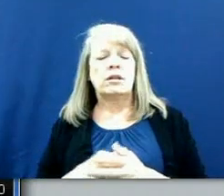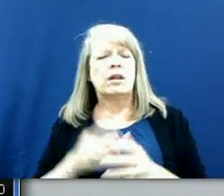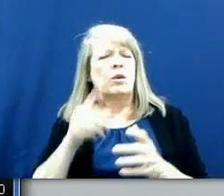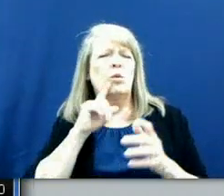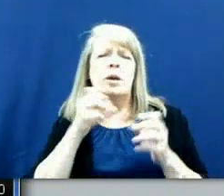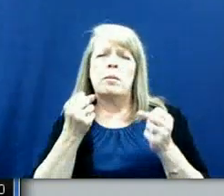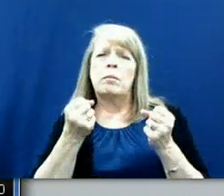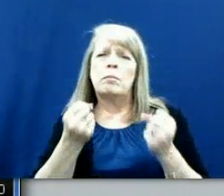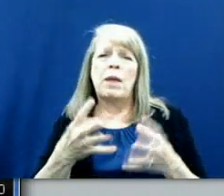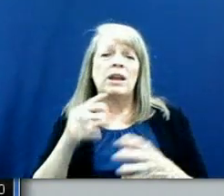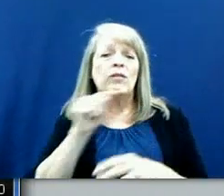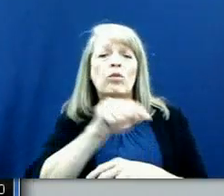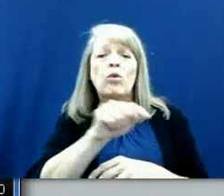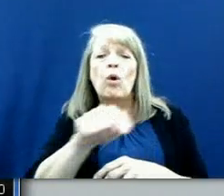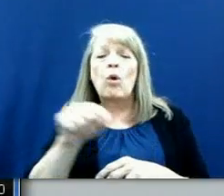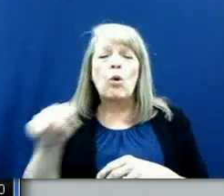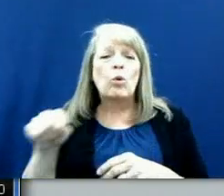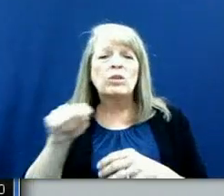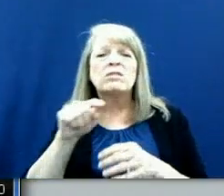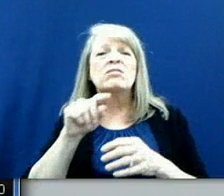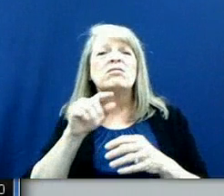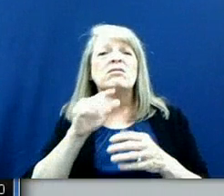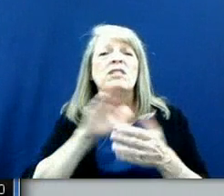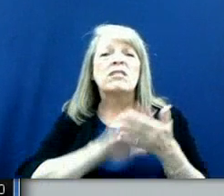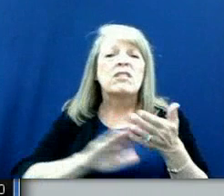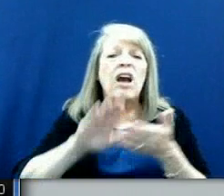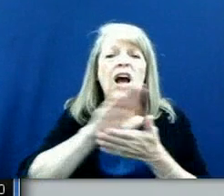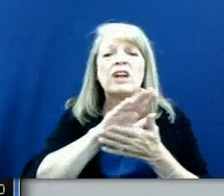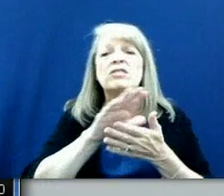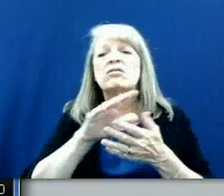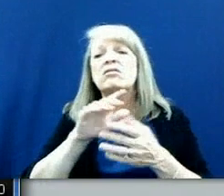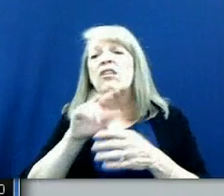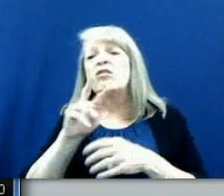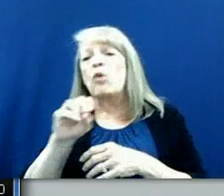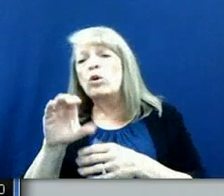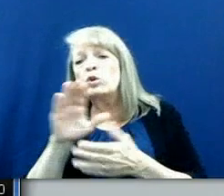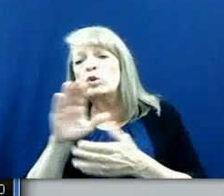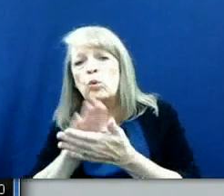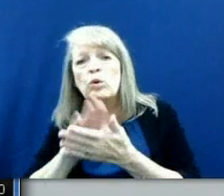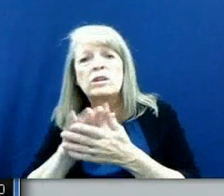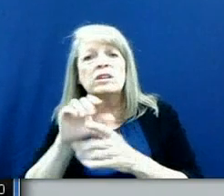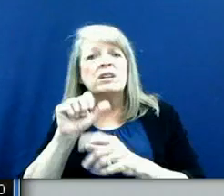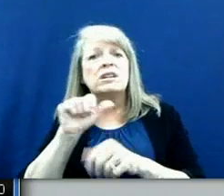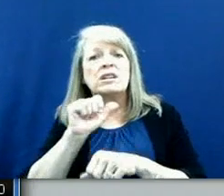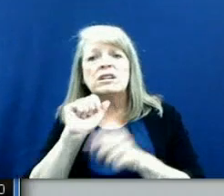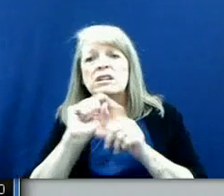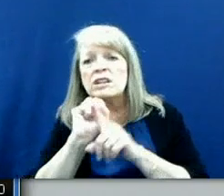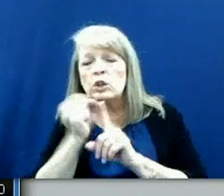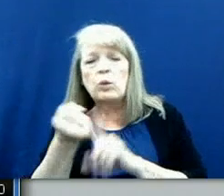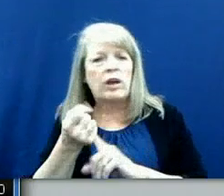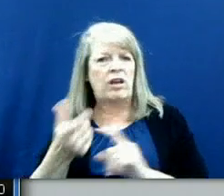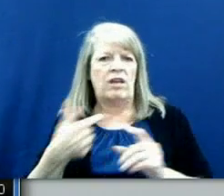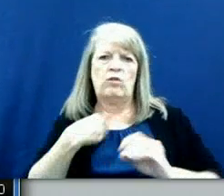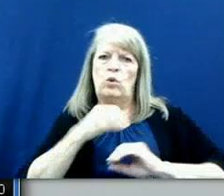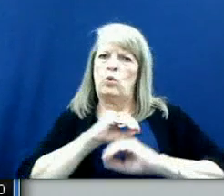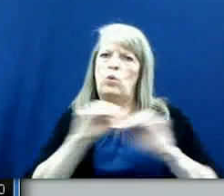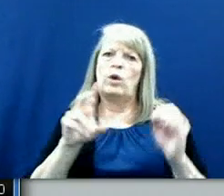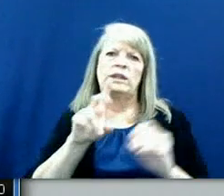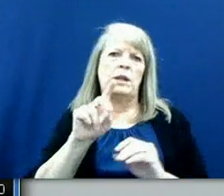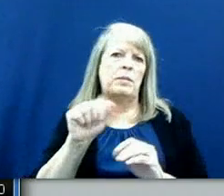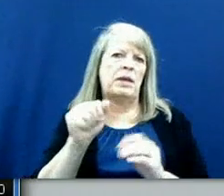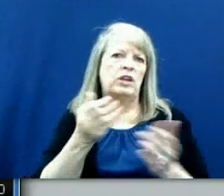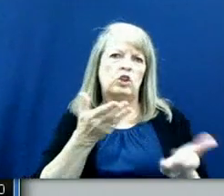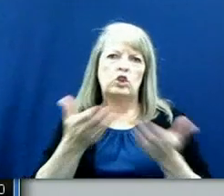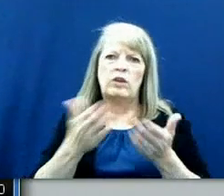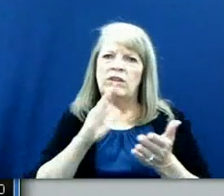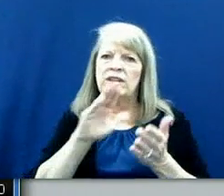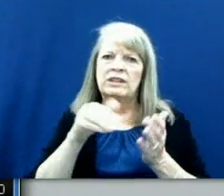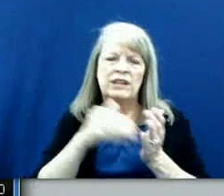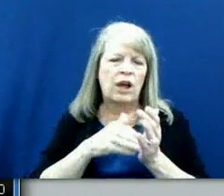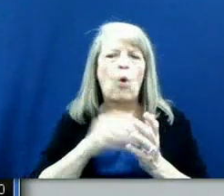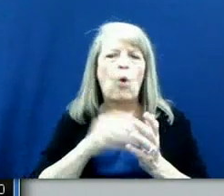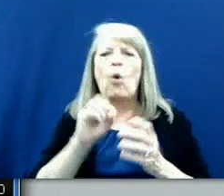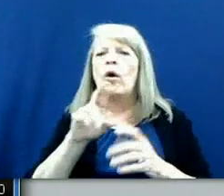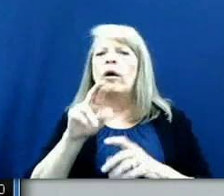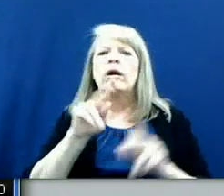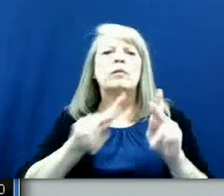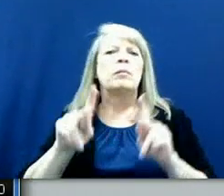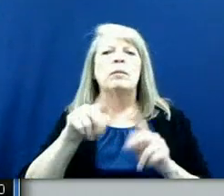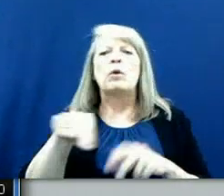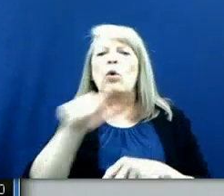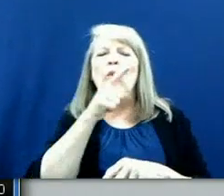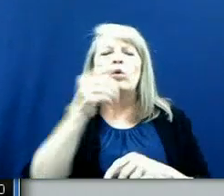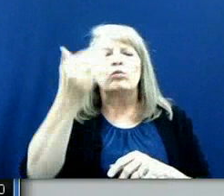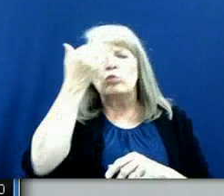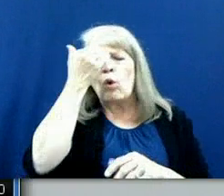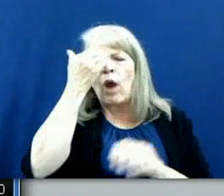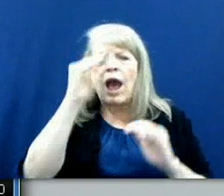In many of these post-secondary settings, there are no disability service centers or knowledgeable staff to advocate for